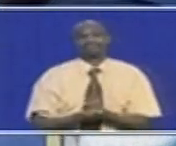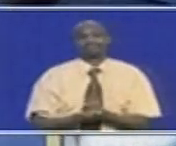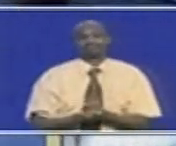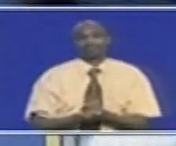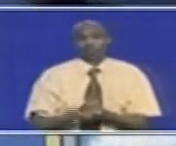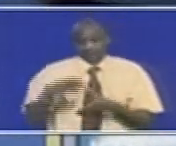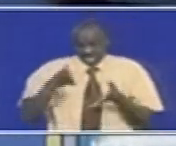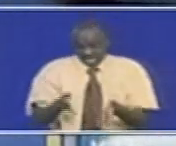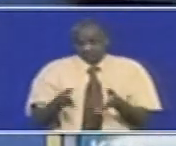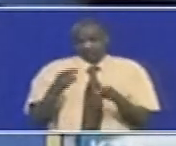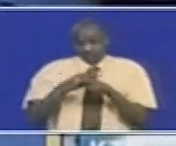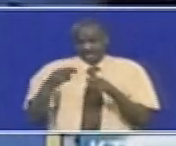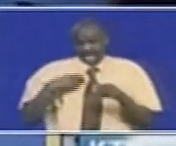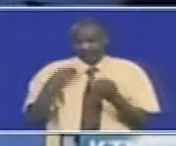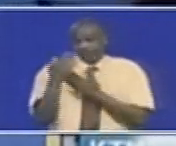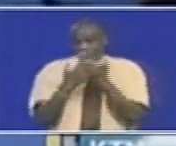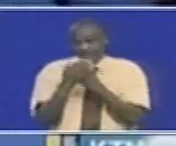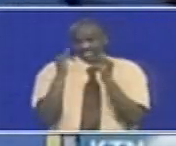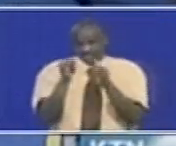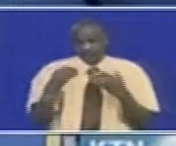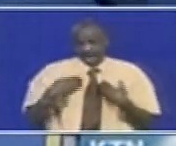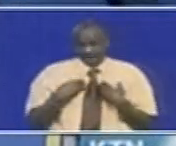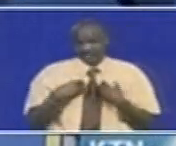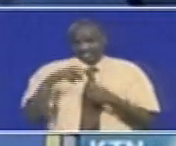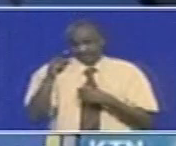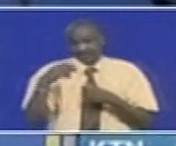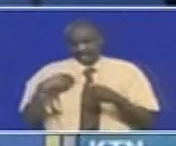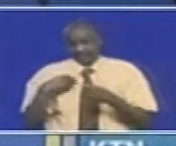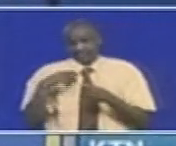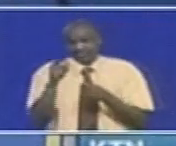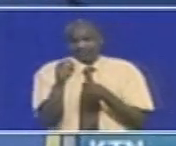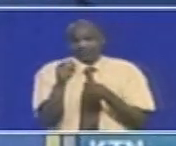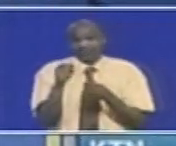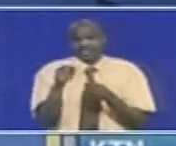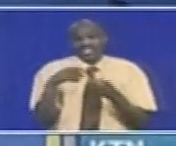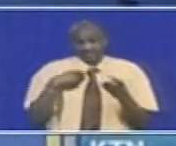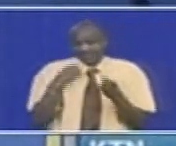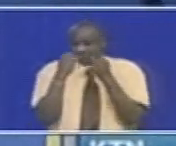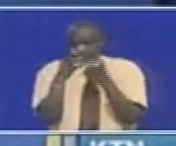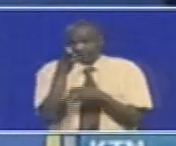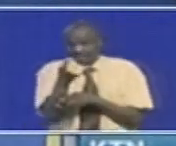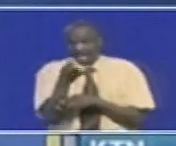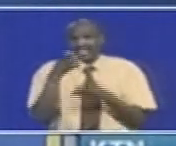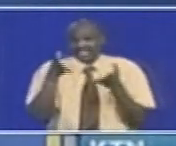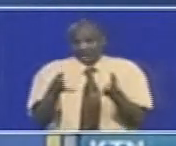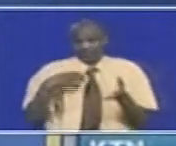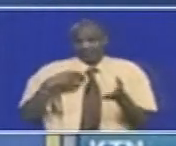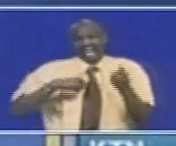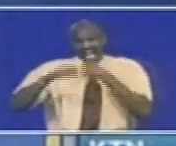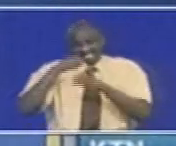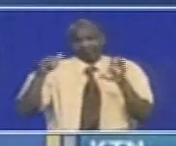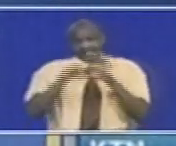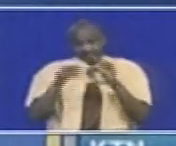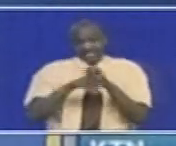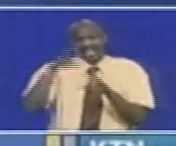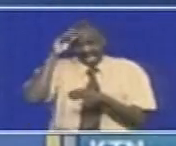A new dawn is emerging in the world of computers as machines transform from being placid conductors of information to becoming active participants in